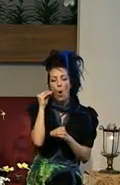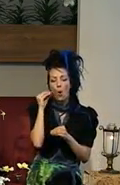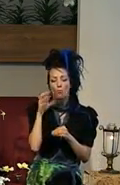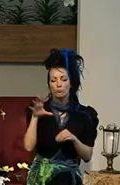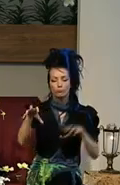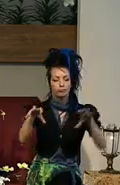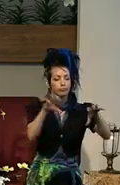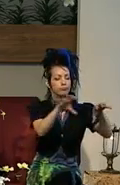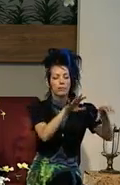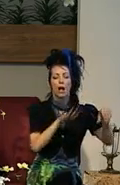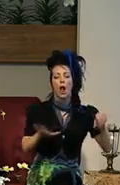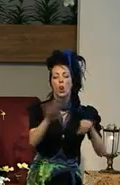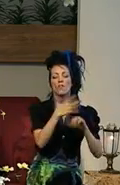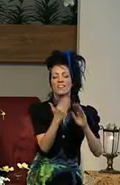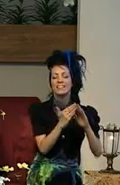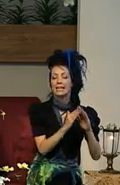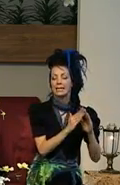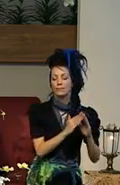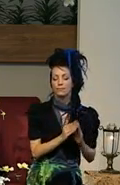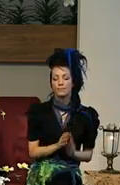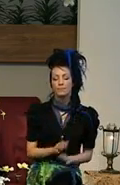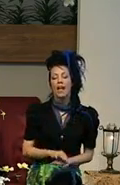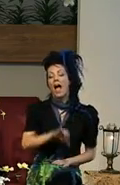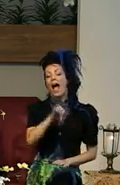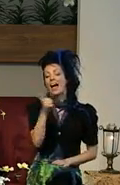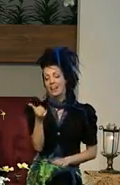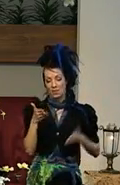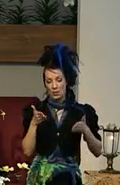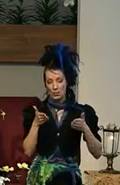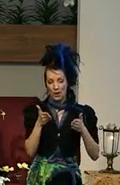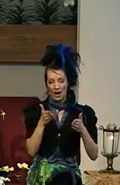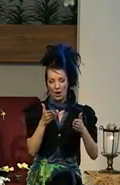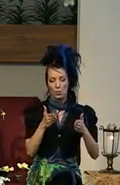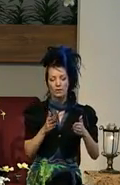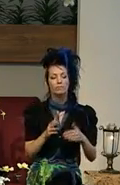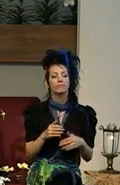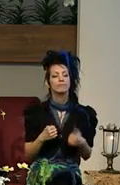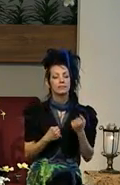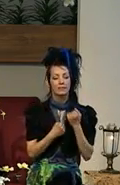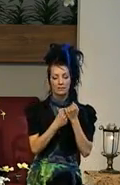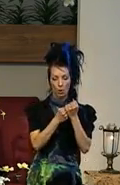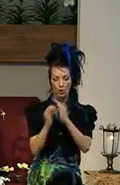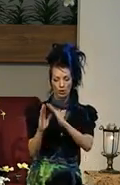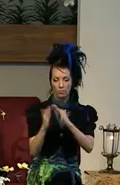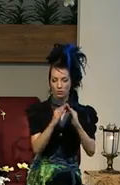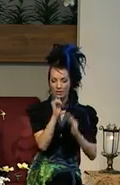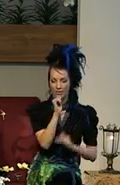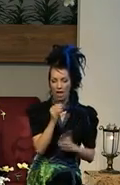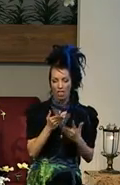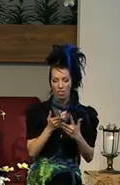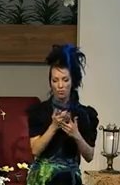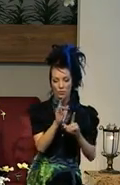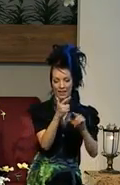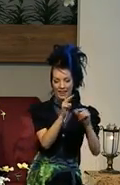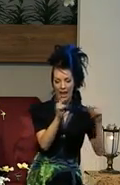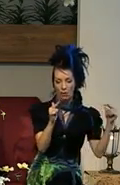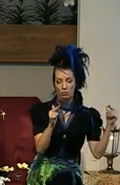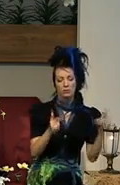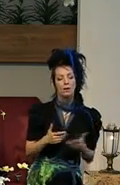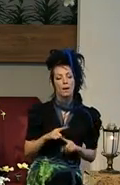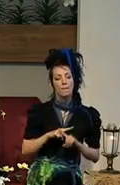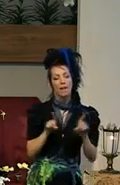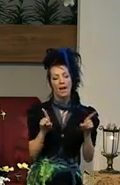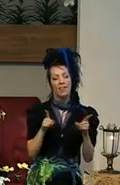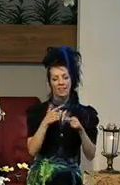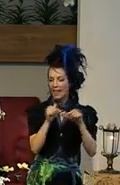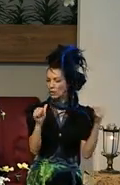city. Another way in which we build community in our congregation is not just through the language that we share, but also in the languages that